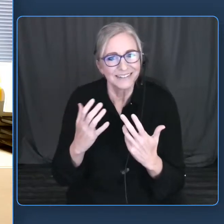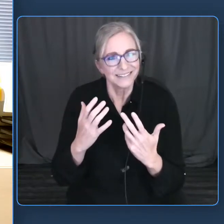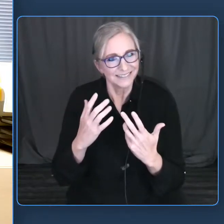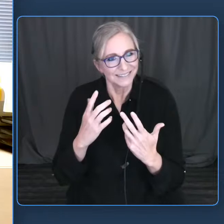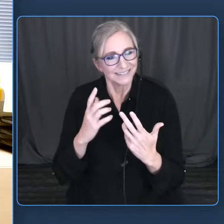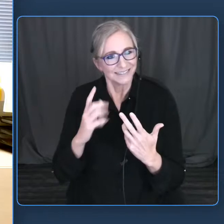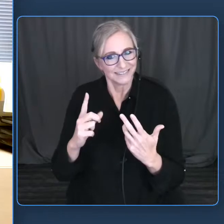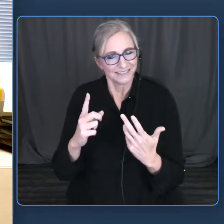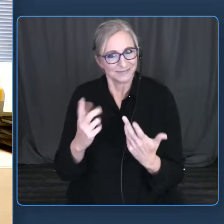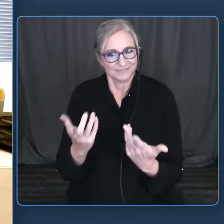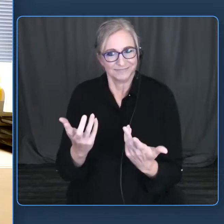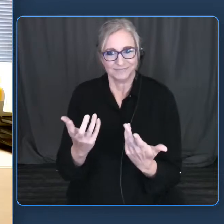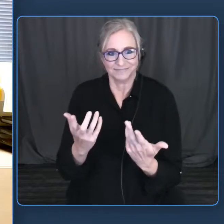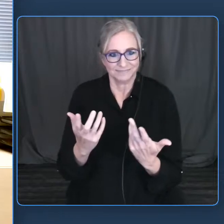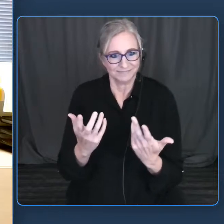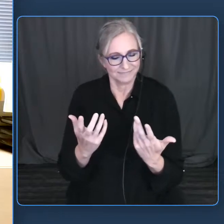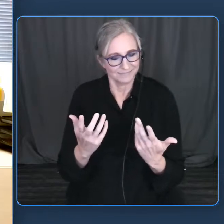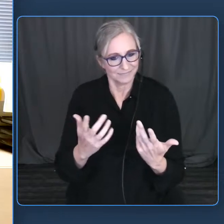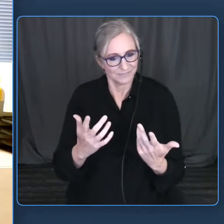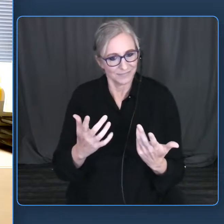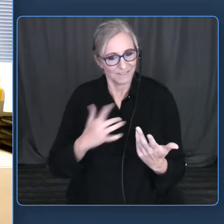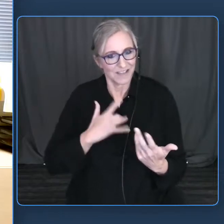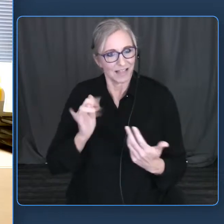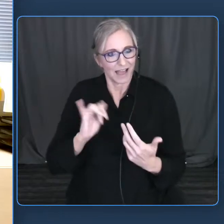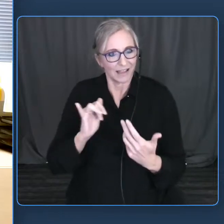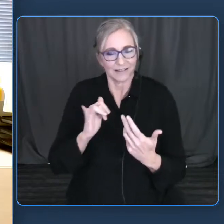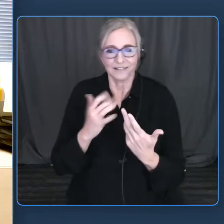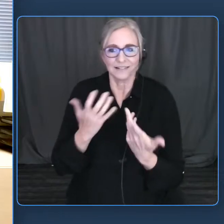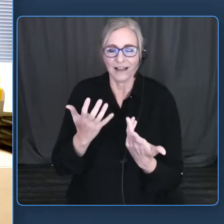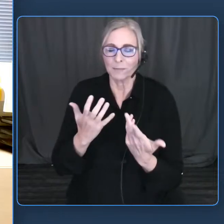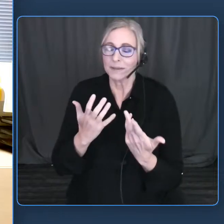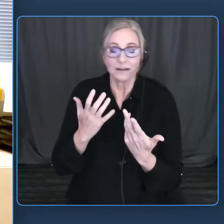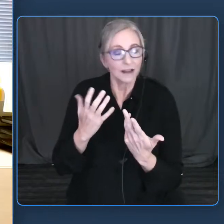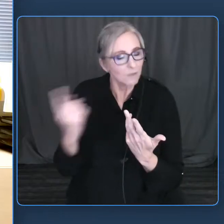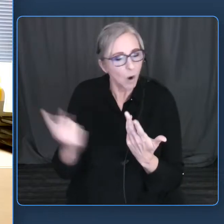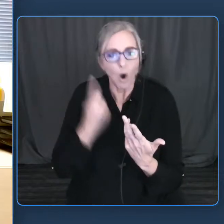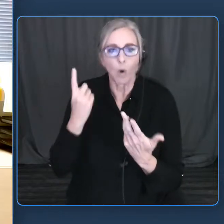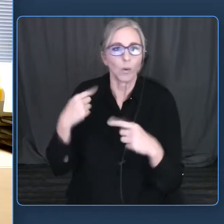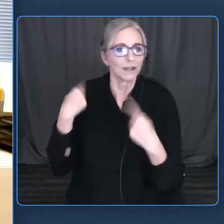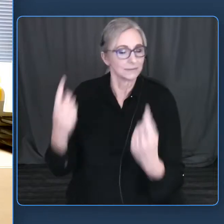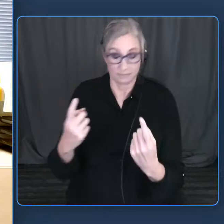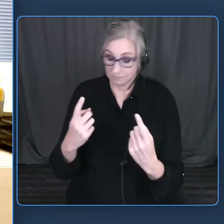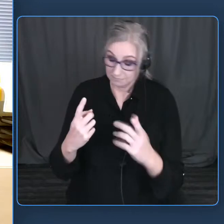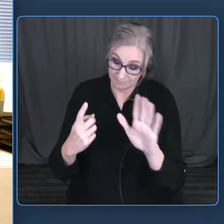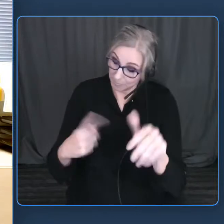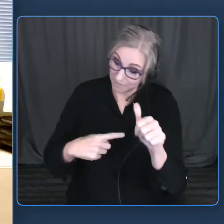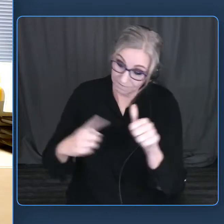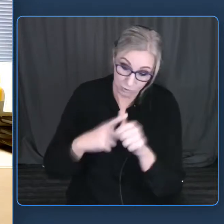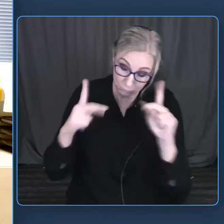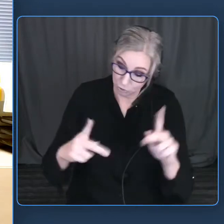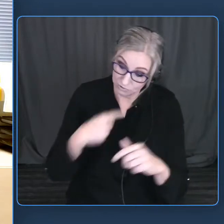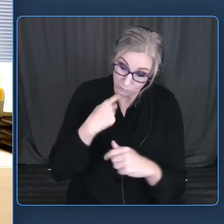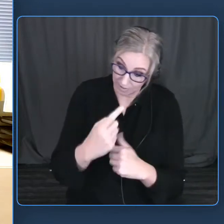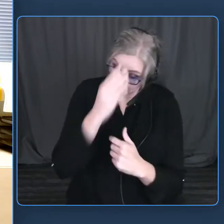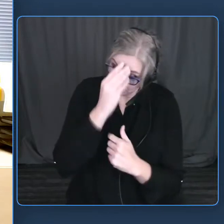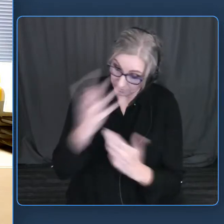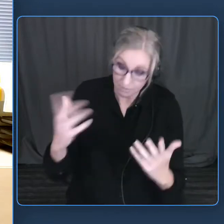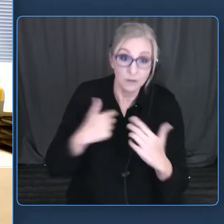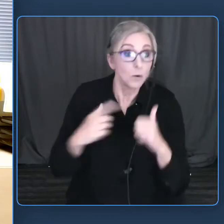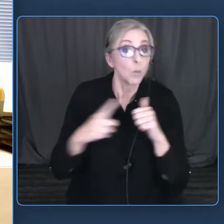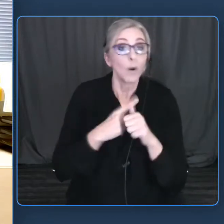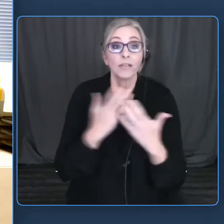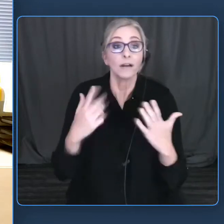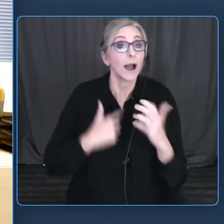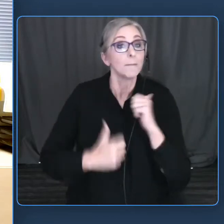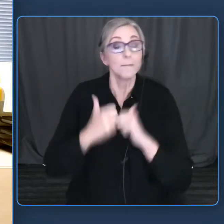what that would be like and I've always said, I'll be the first one to say, the one thing I am